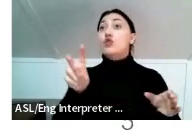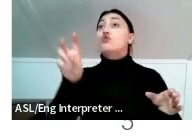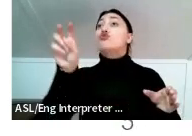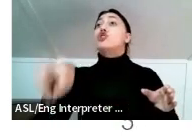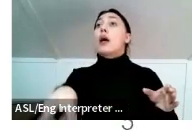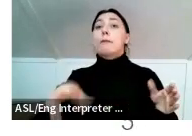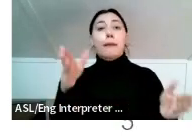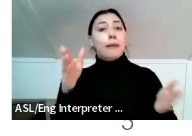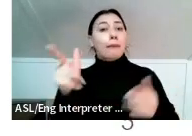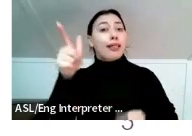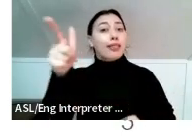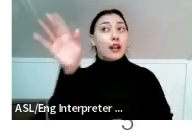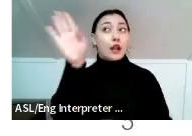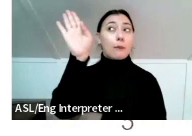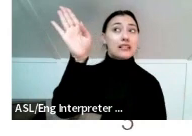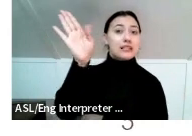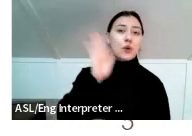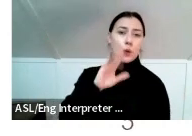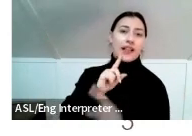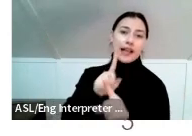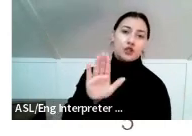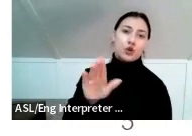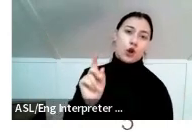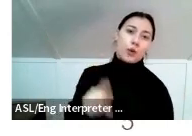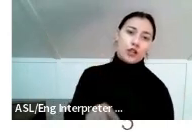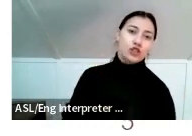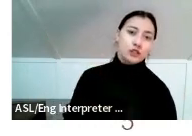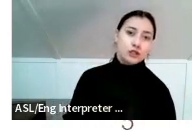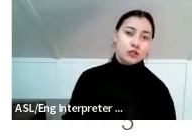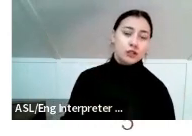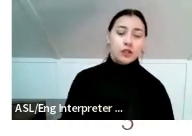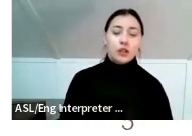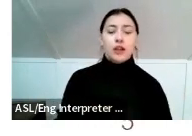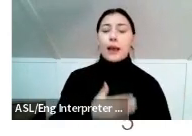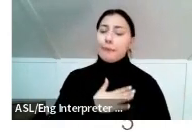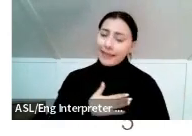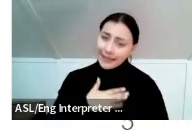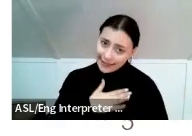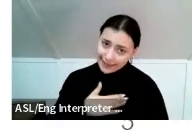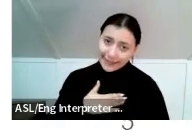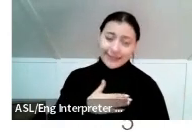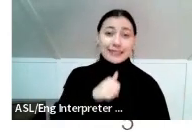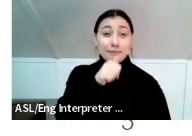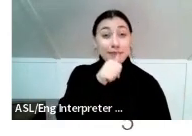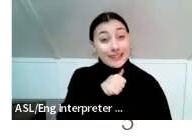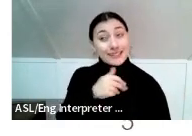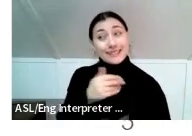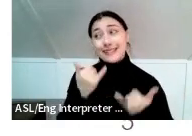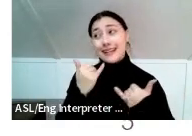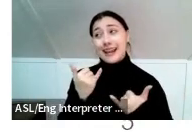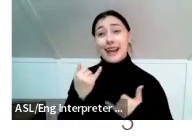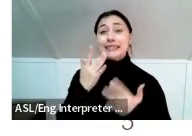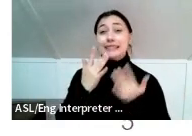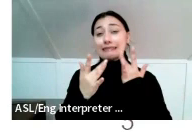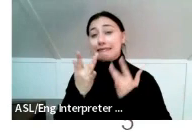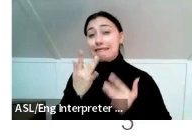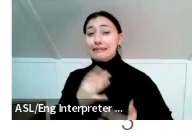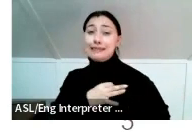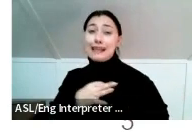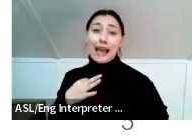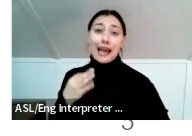question in the presentation itself. And also, we do ask for patience because, again, we are down a presenter today. So we will